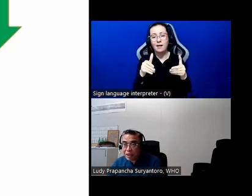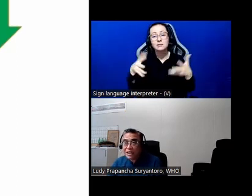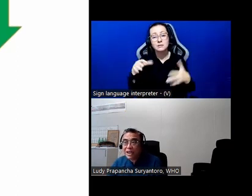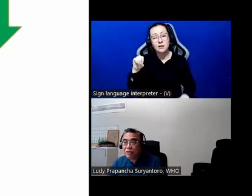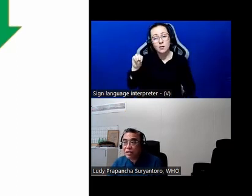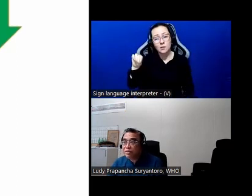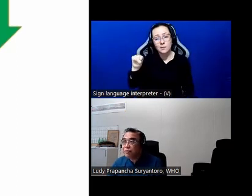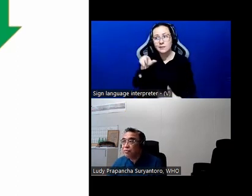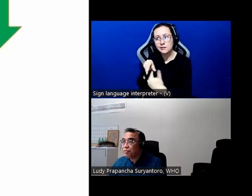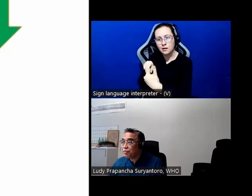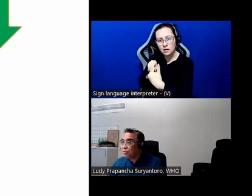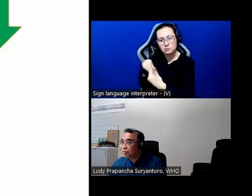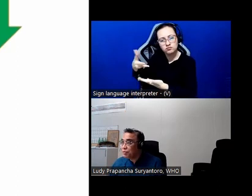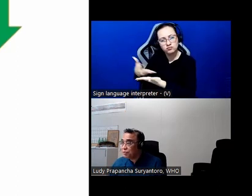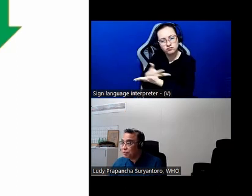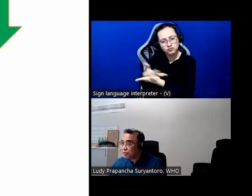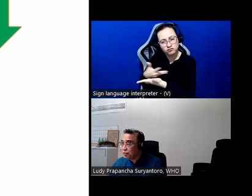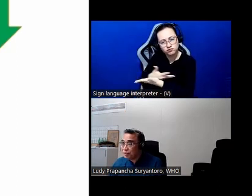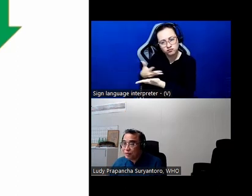framework. Next, please.